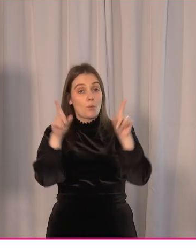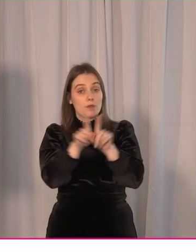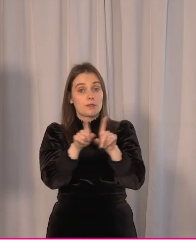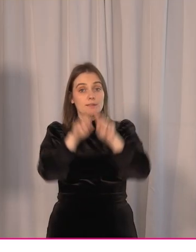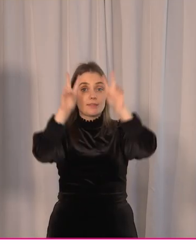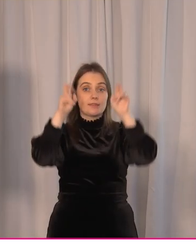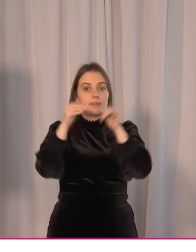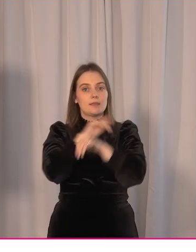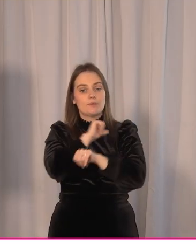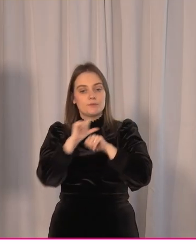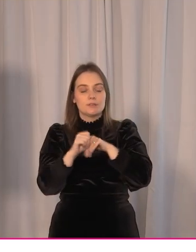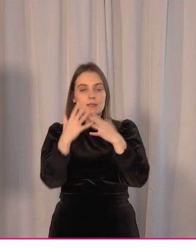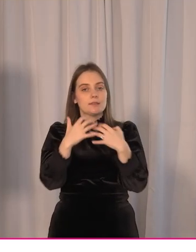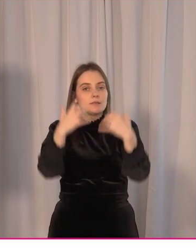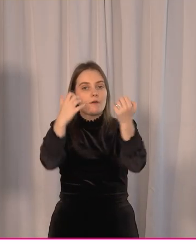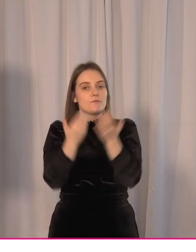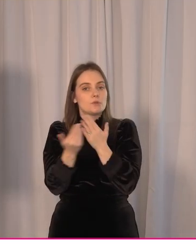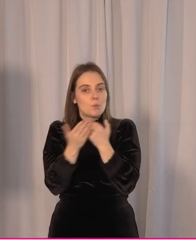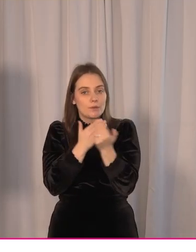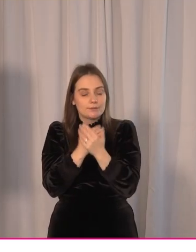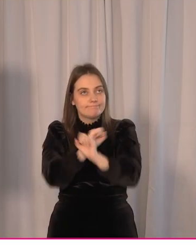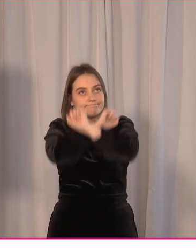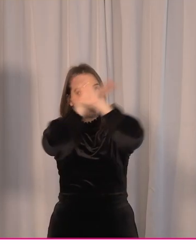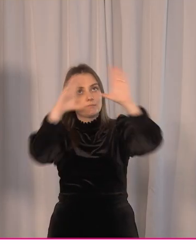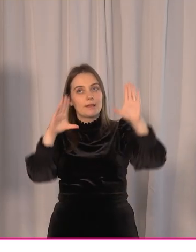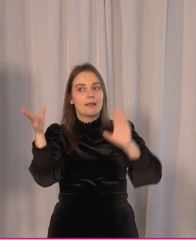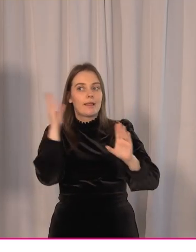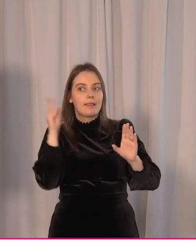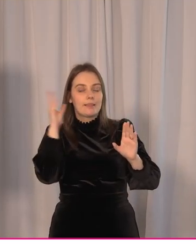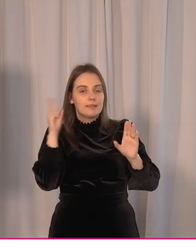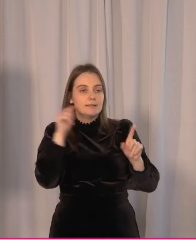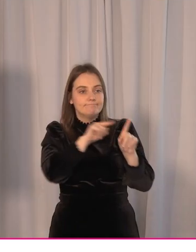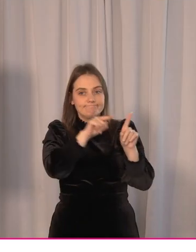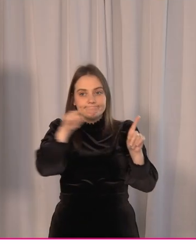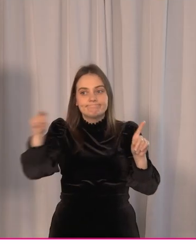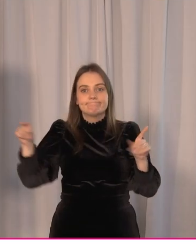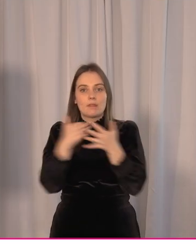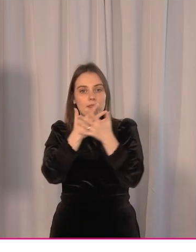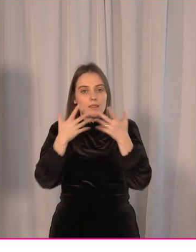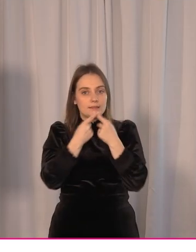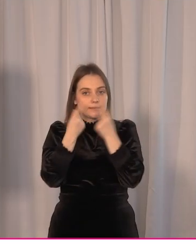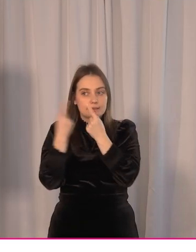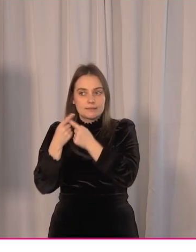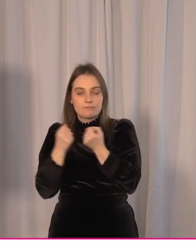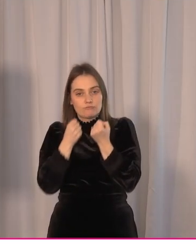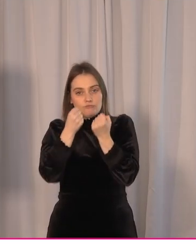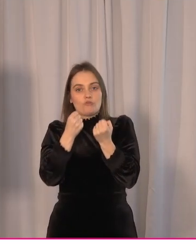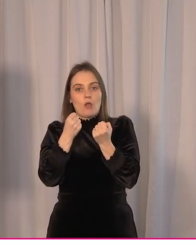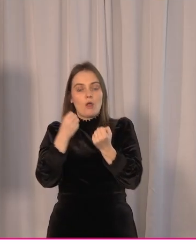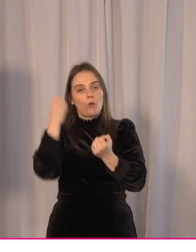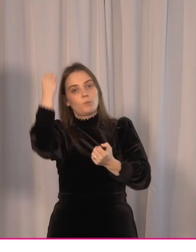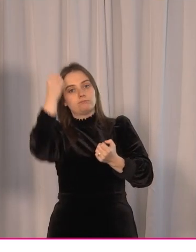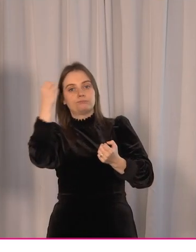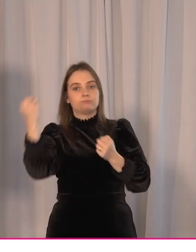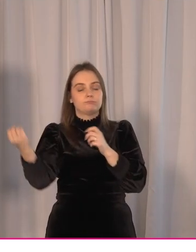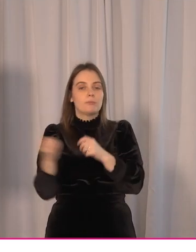of today's conference, we were very clear in listening to quite a number of very strong voices